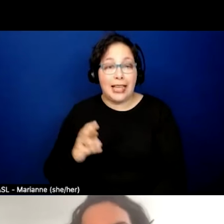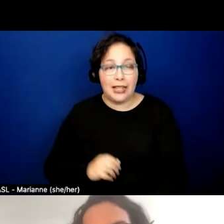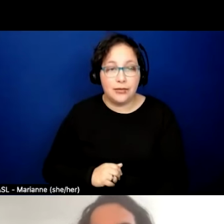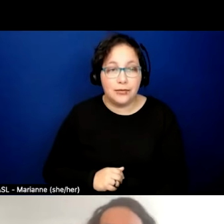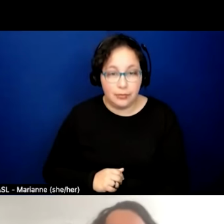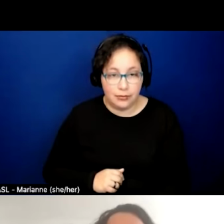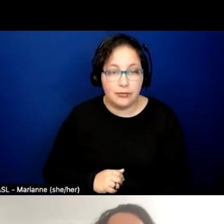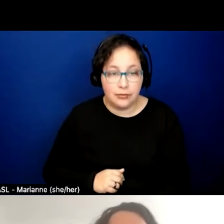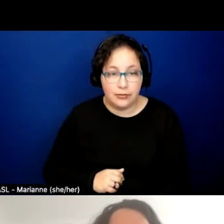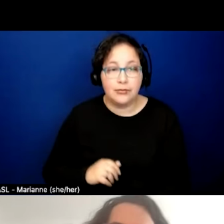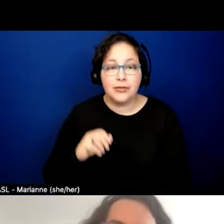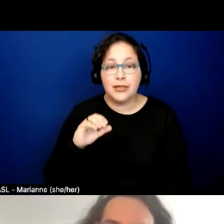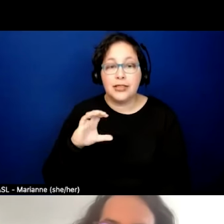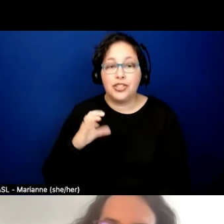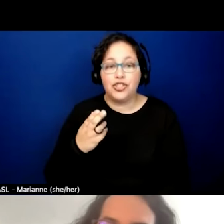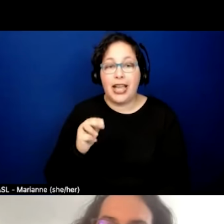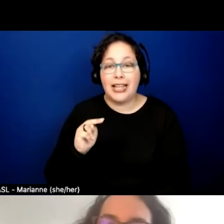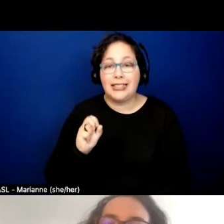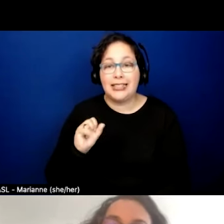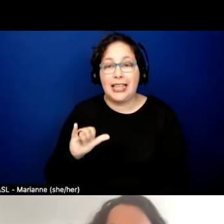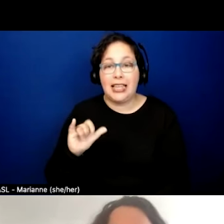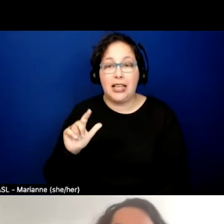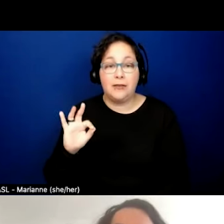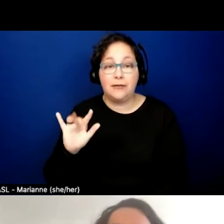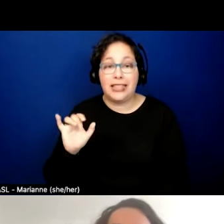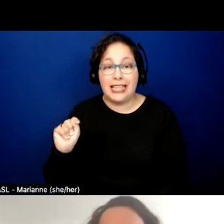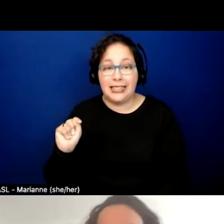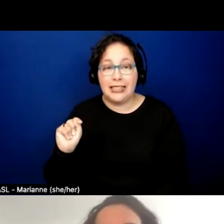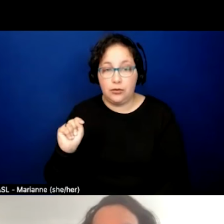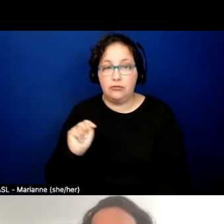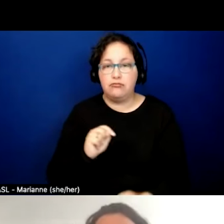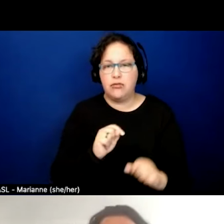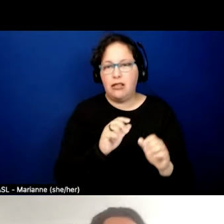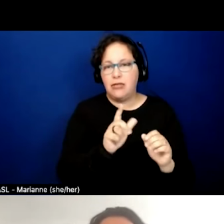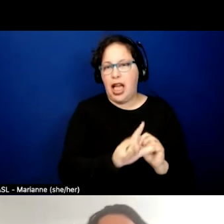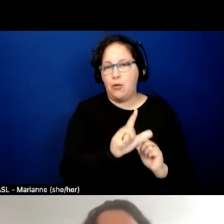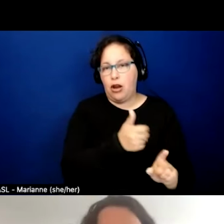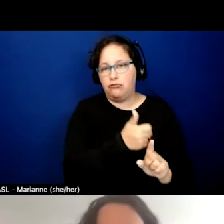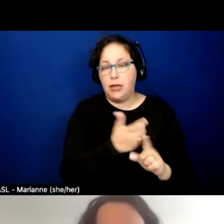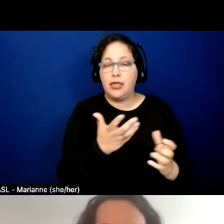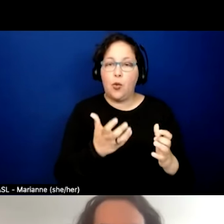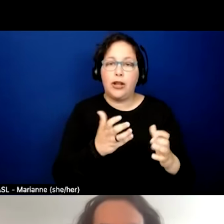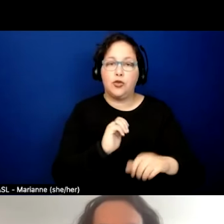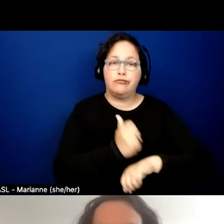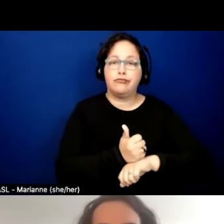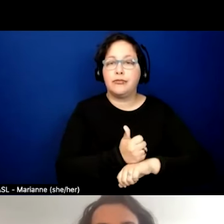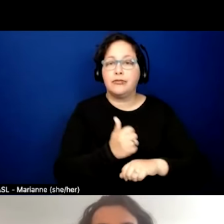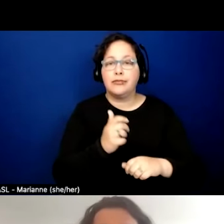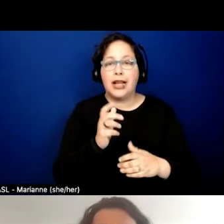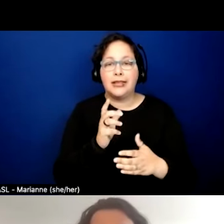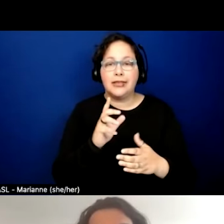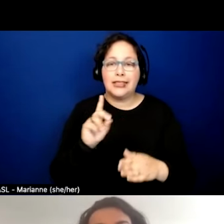technology instructor at New York Public Library's Talking Book Library, wanted to code a diagram for a banquet. She reached out to